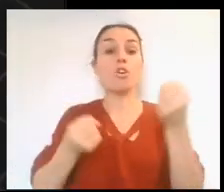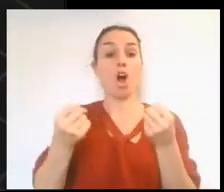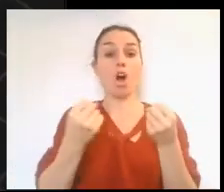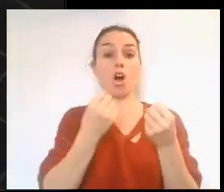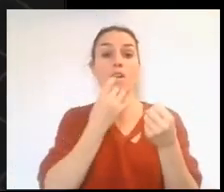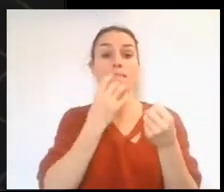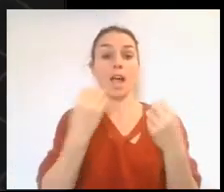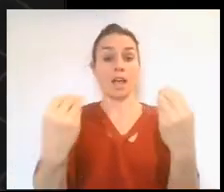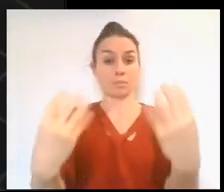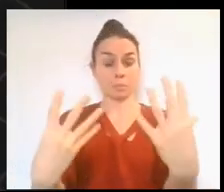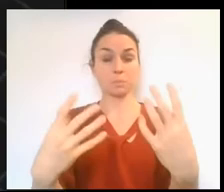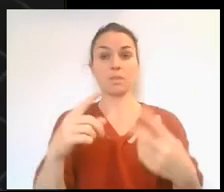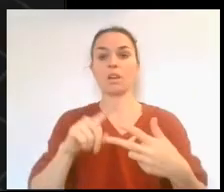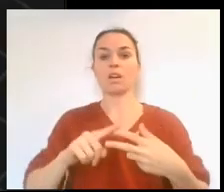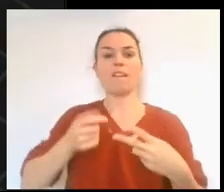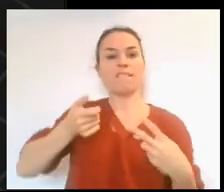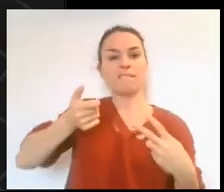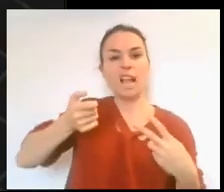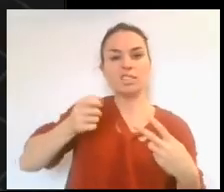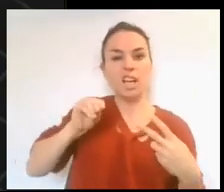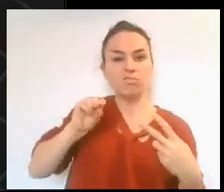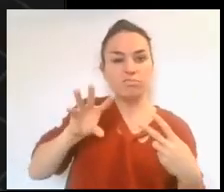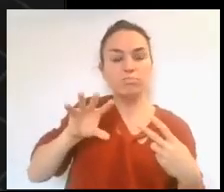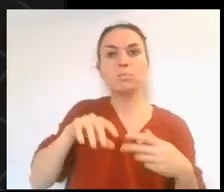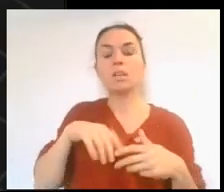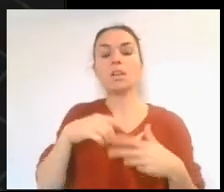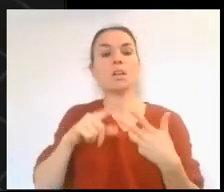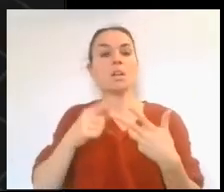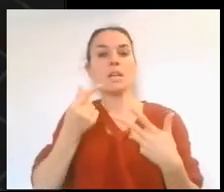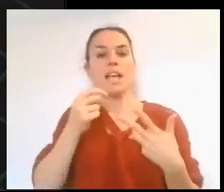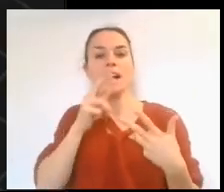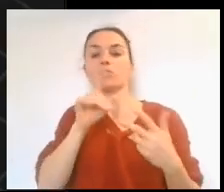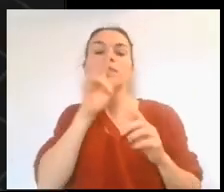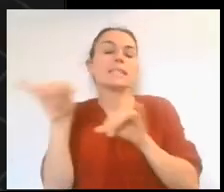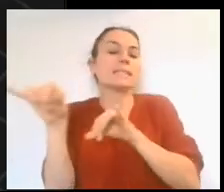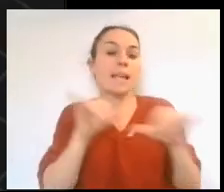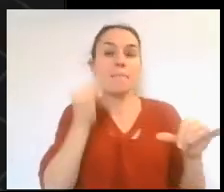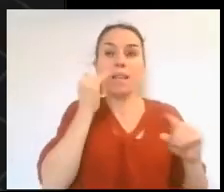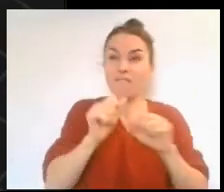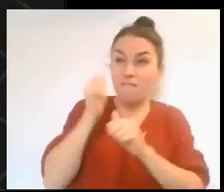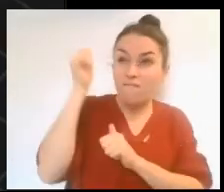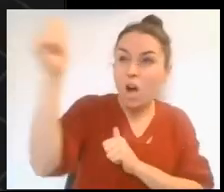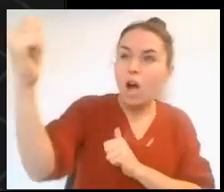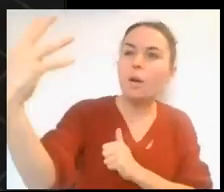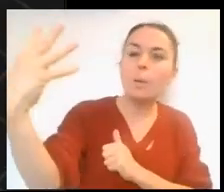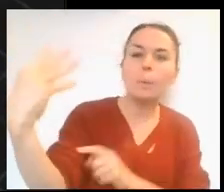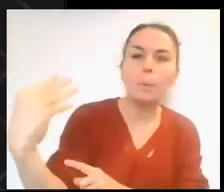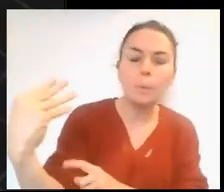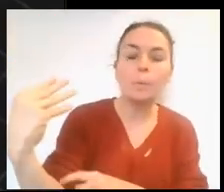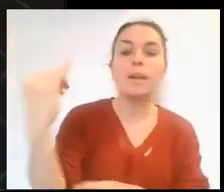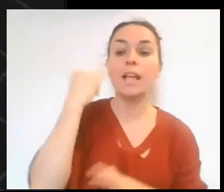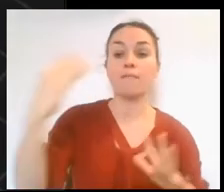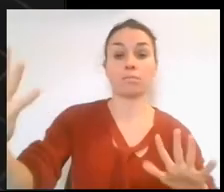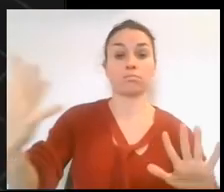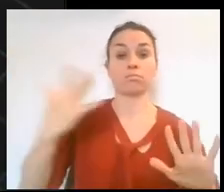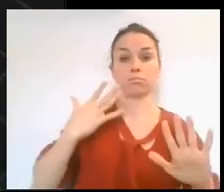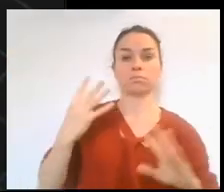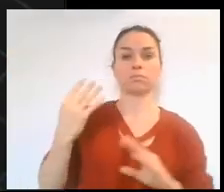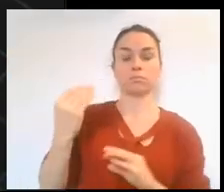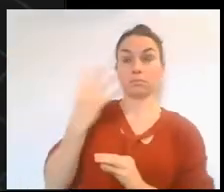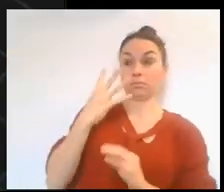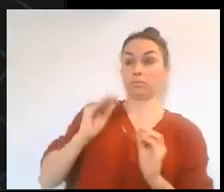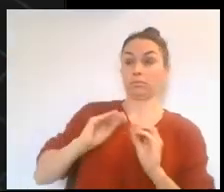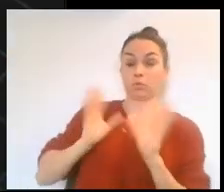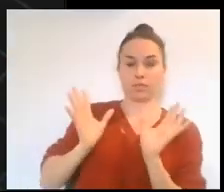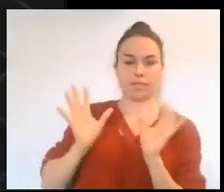filamentary light bulb, or a galaxy, the further away it is, the fainter it is. And so you can only look so far, even with the